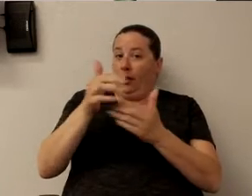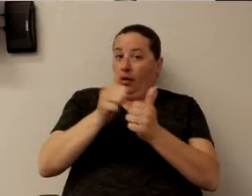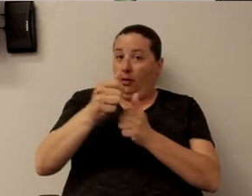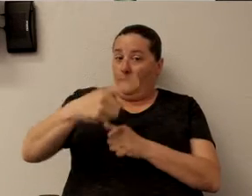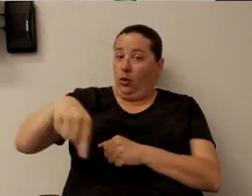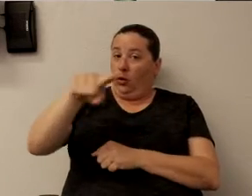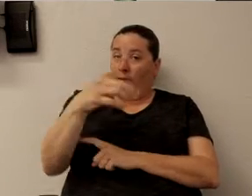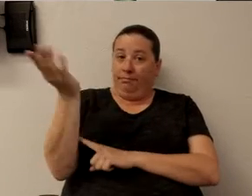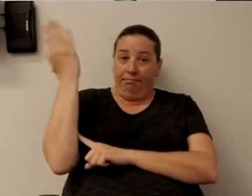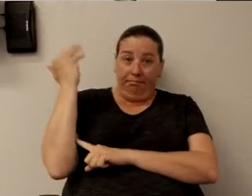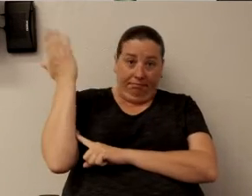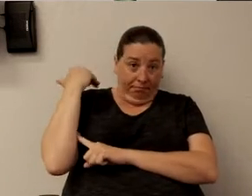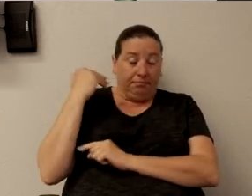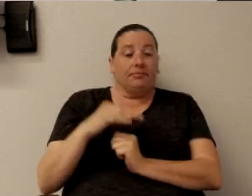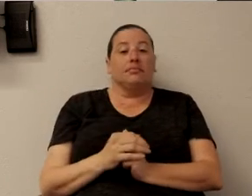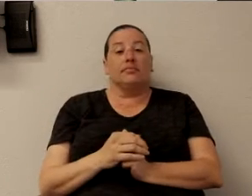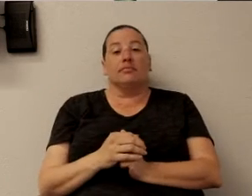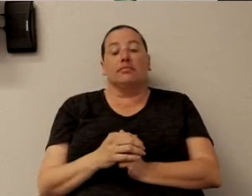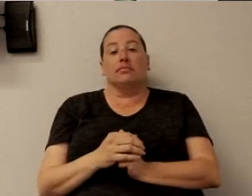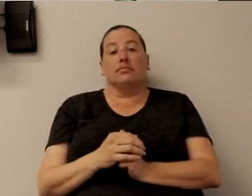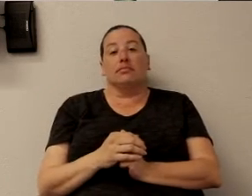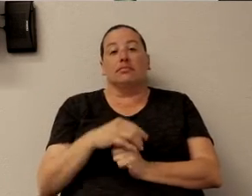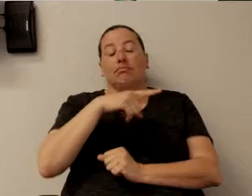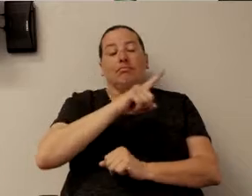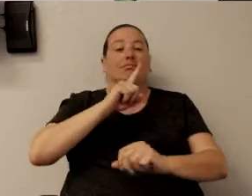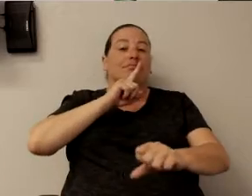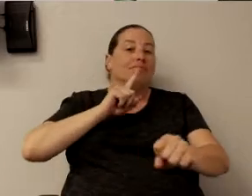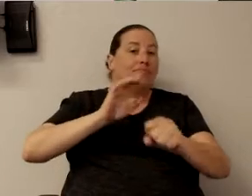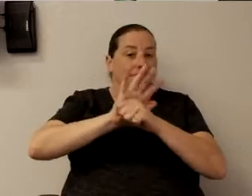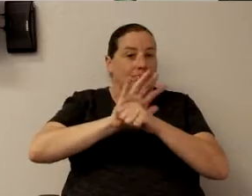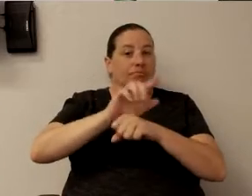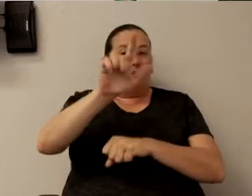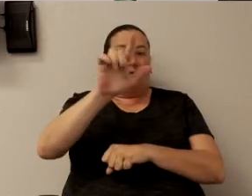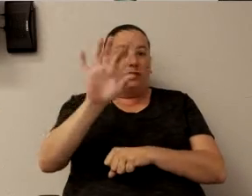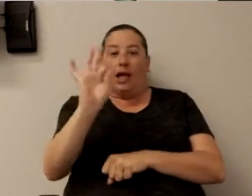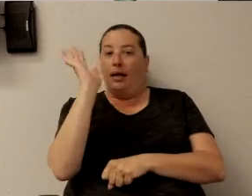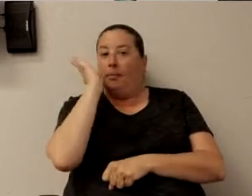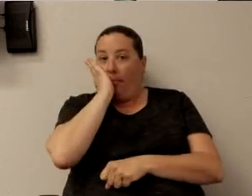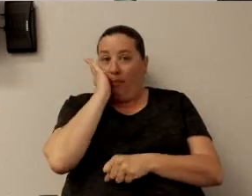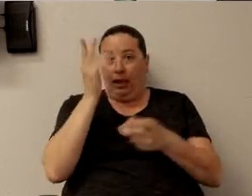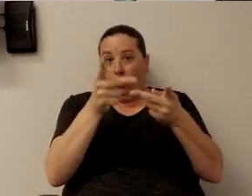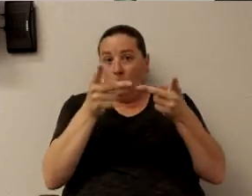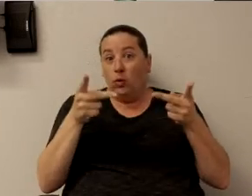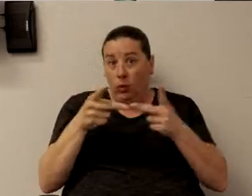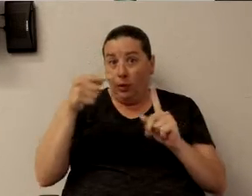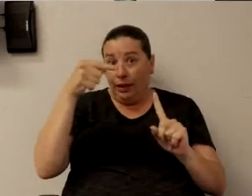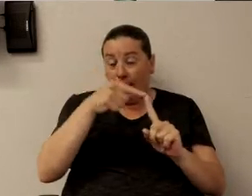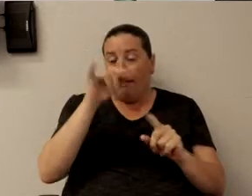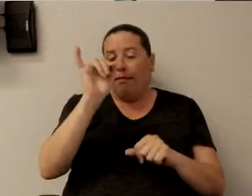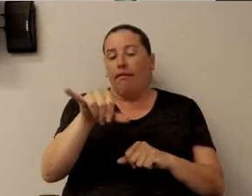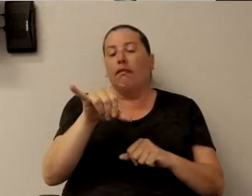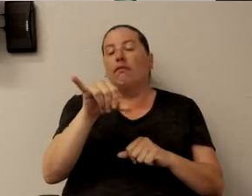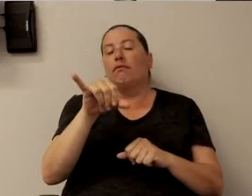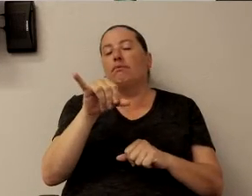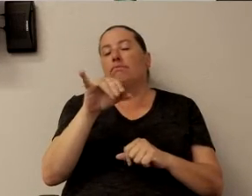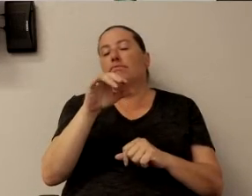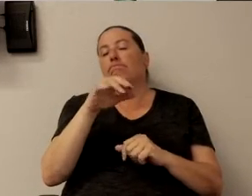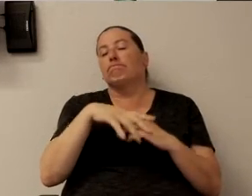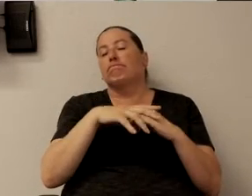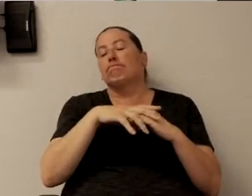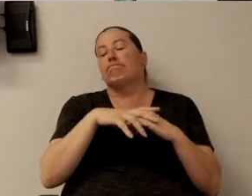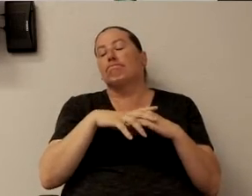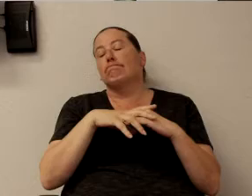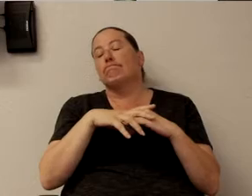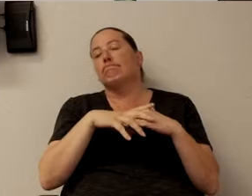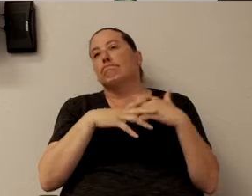past, is the dedicated 29-bed unit that pretty much now